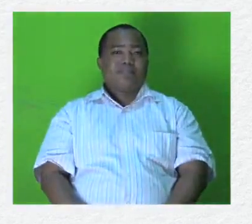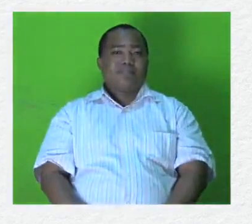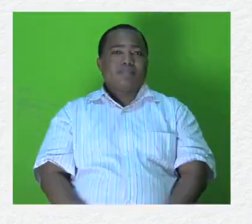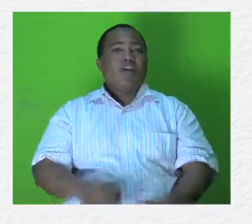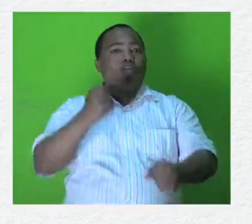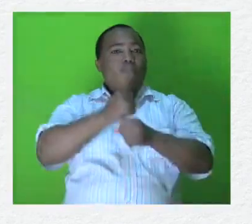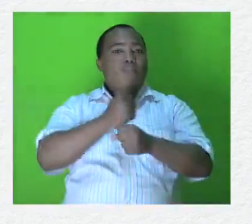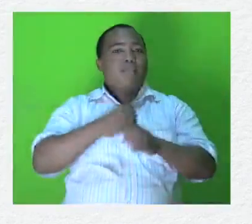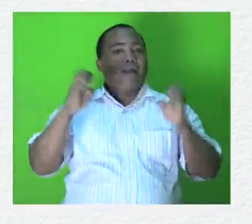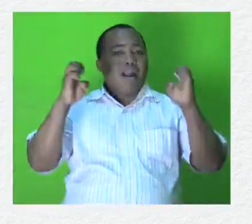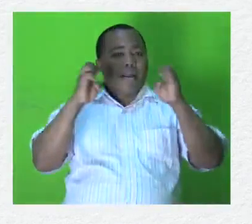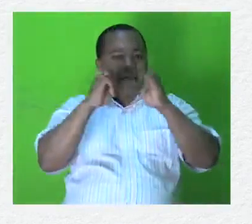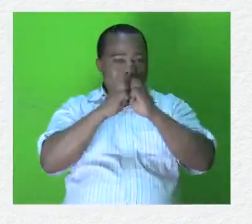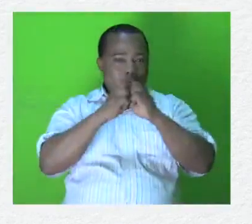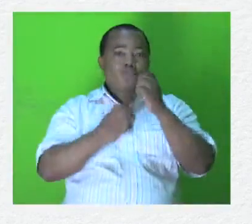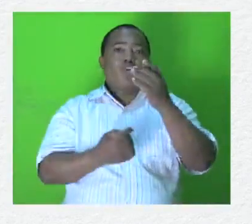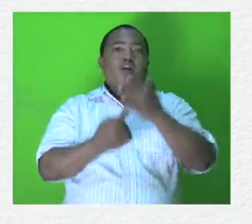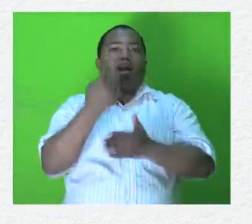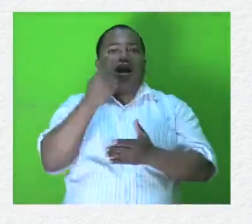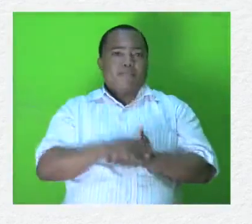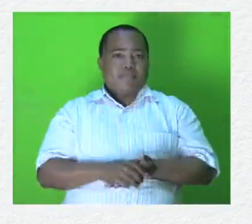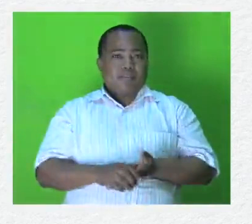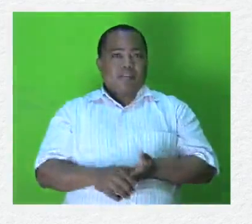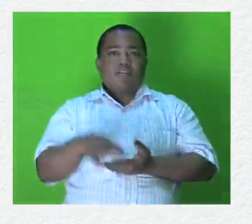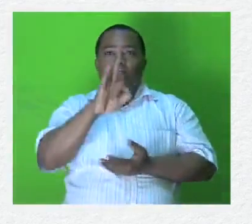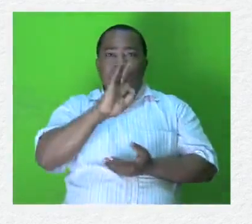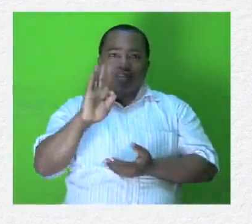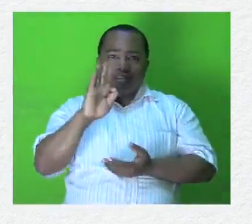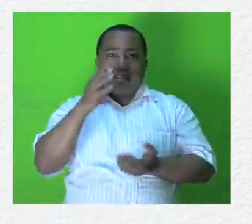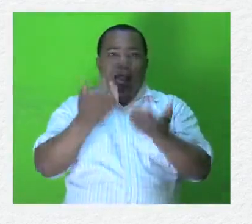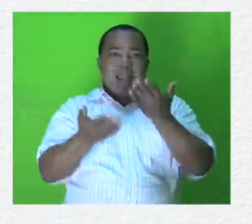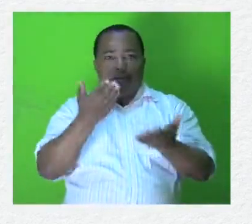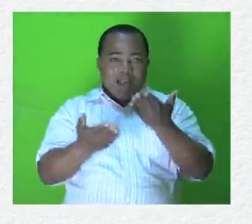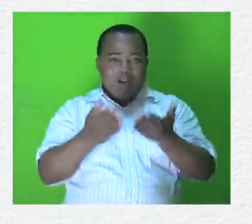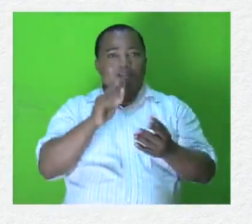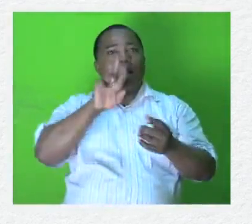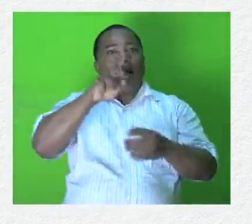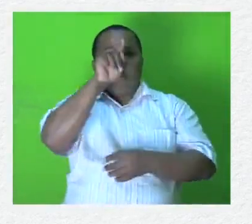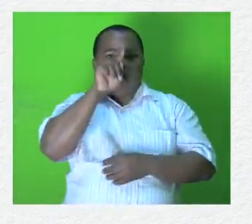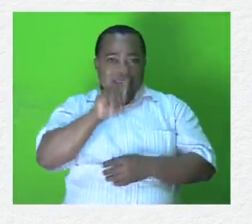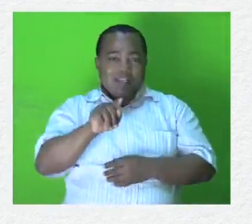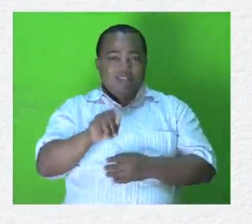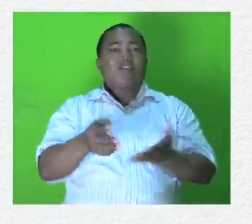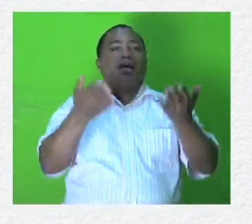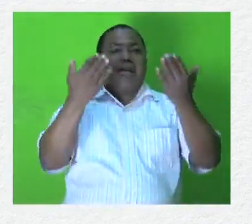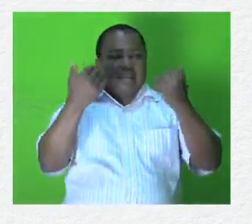For a compound to occur, fixed amount or ratio is needed.